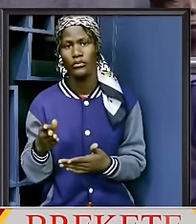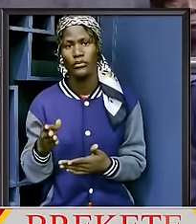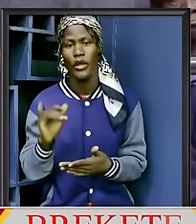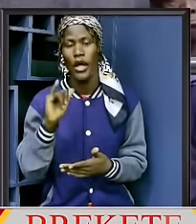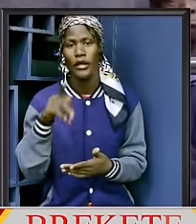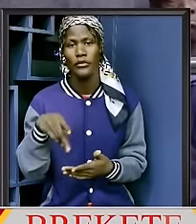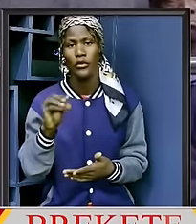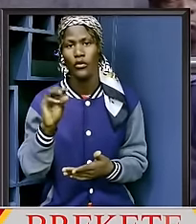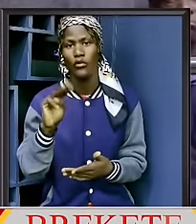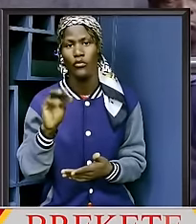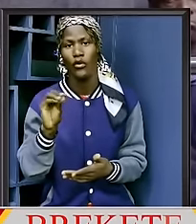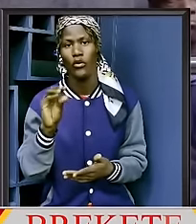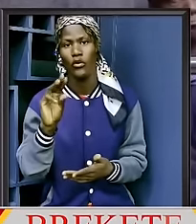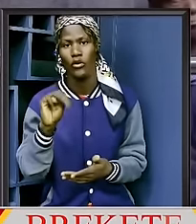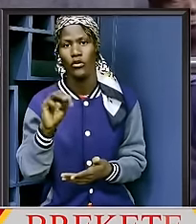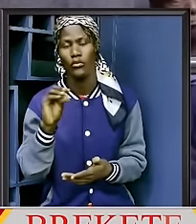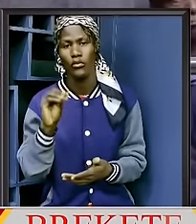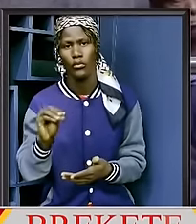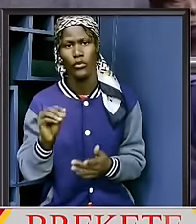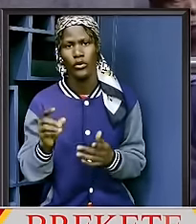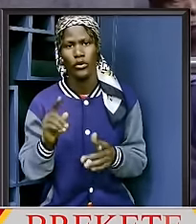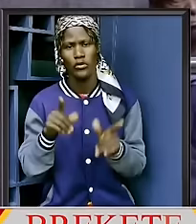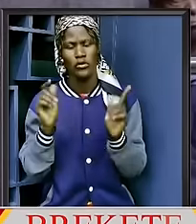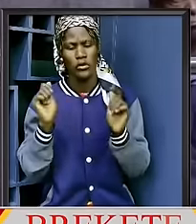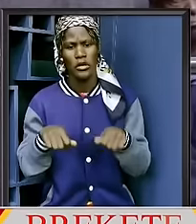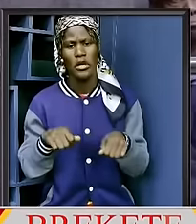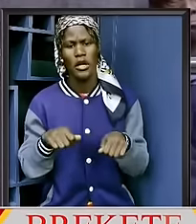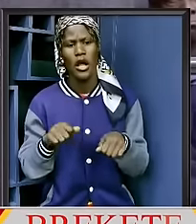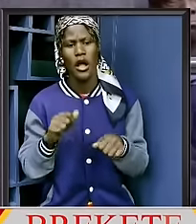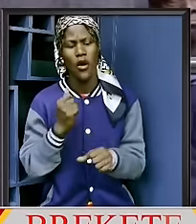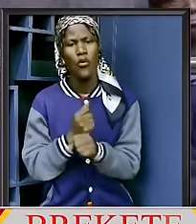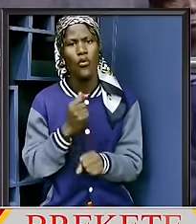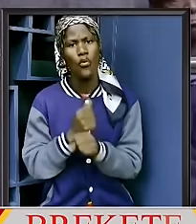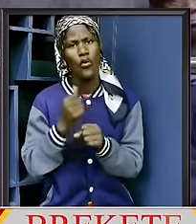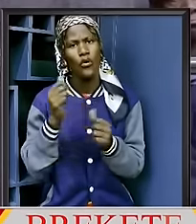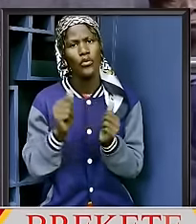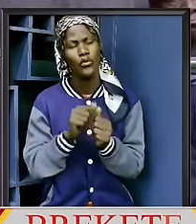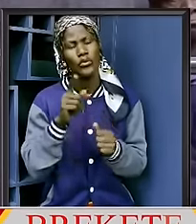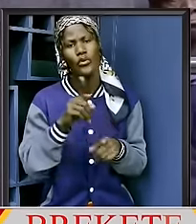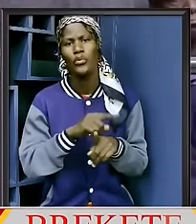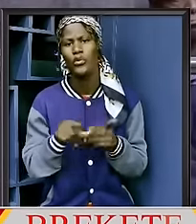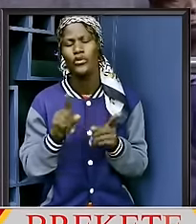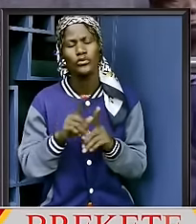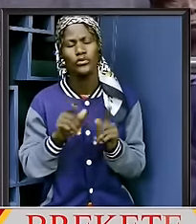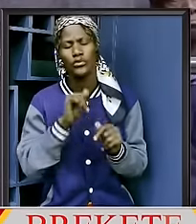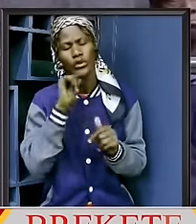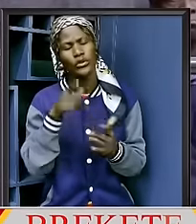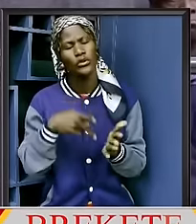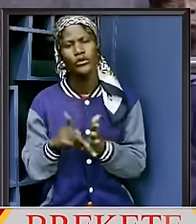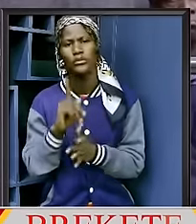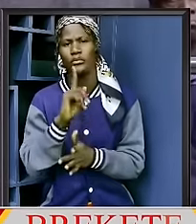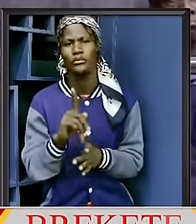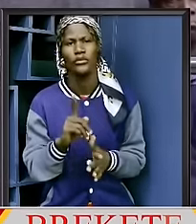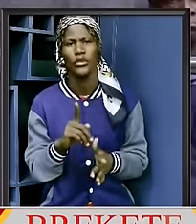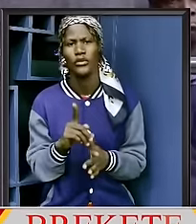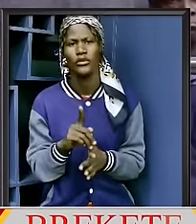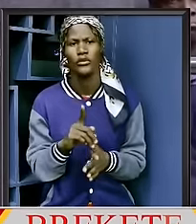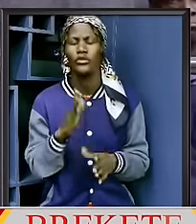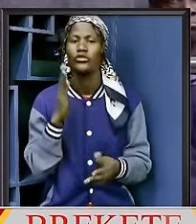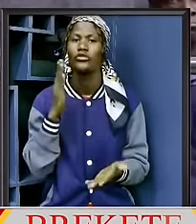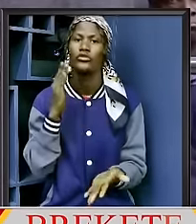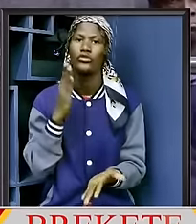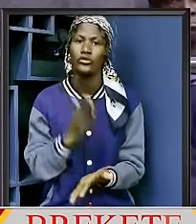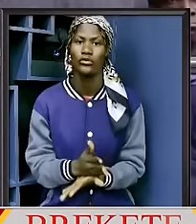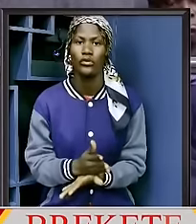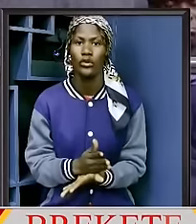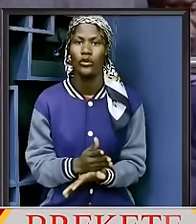momo. That she can even be working with you. Don't pay her since you have stopped paying her since July. Don't pay her. Let her collect all the money. Stop spoiling